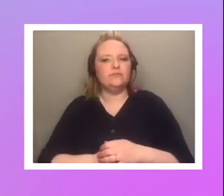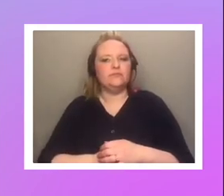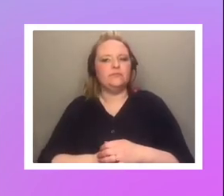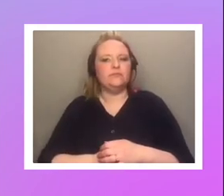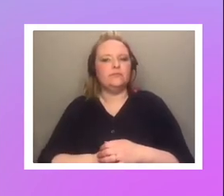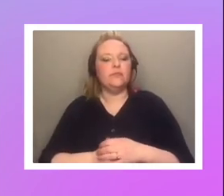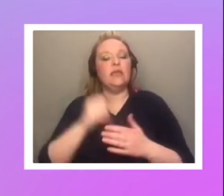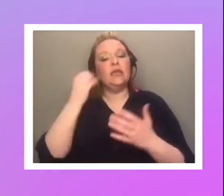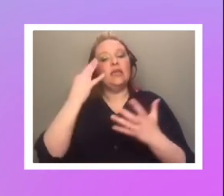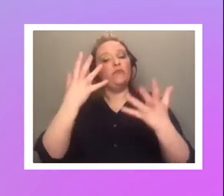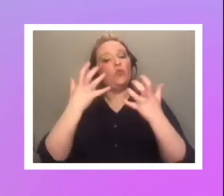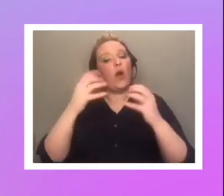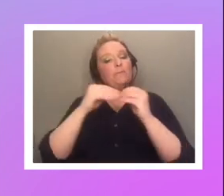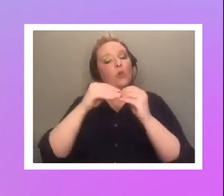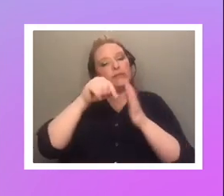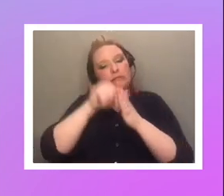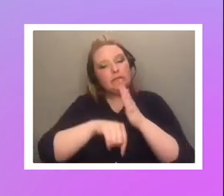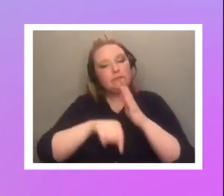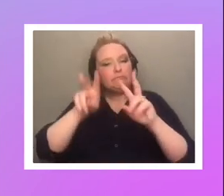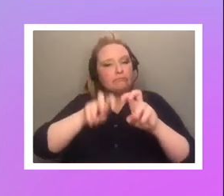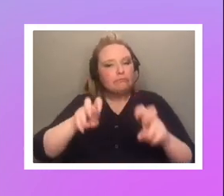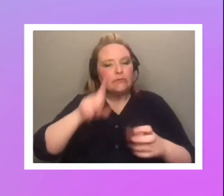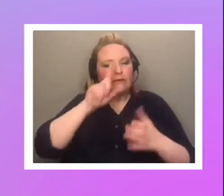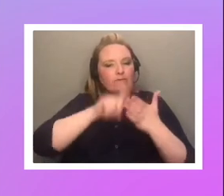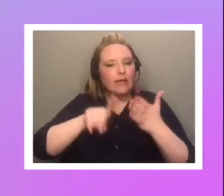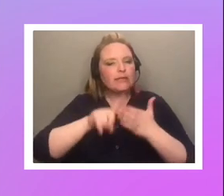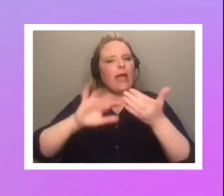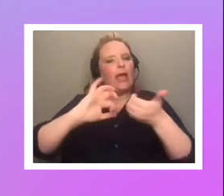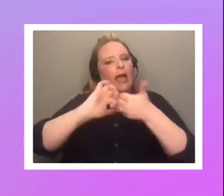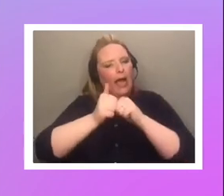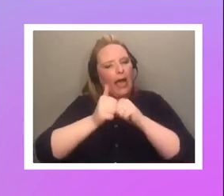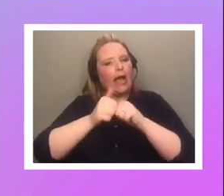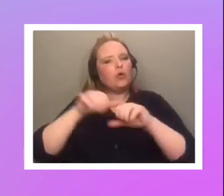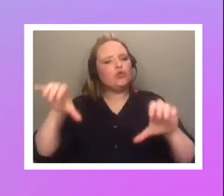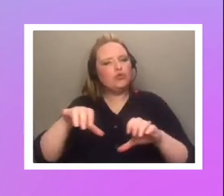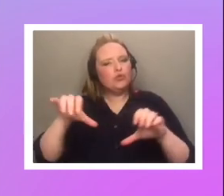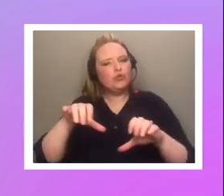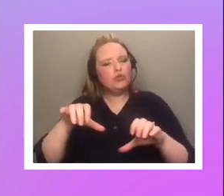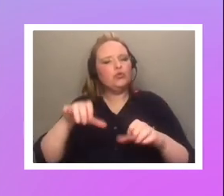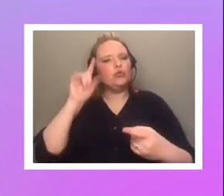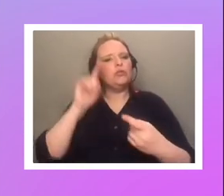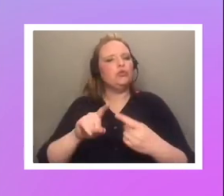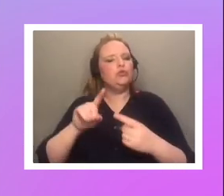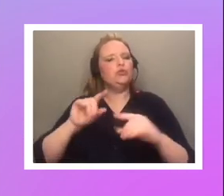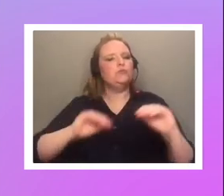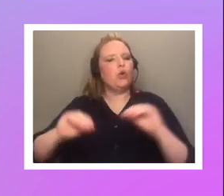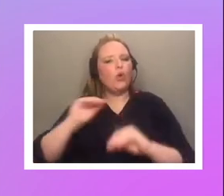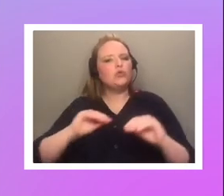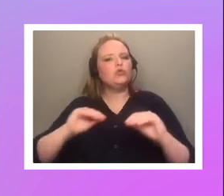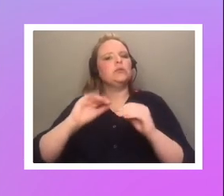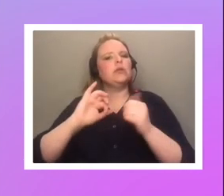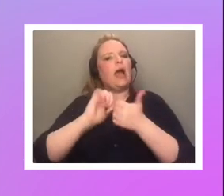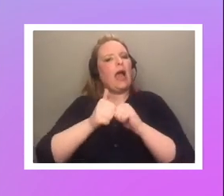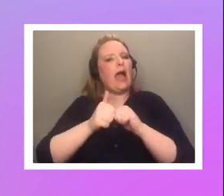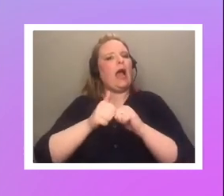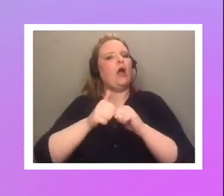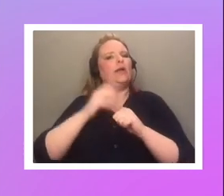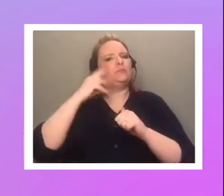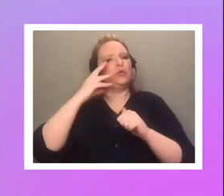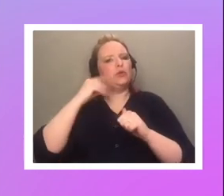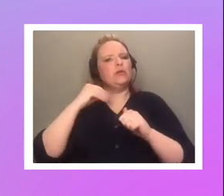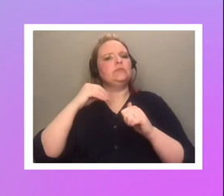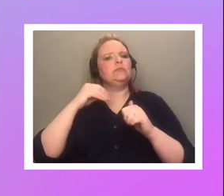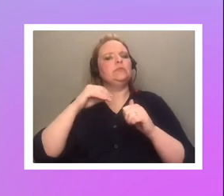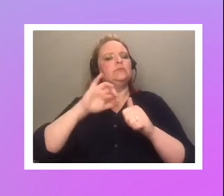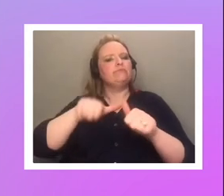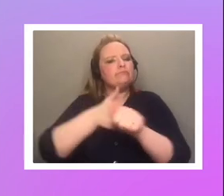If you want to dig into more about how to do these, like how to reduce motion and what to make these reduced motion experiences like, or the code